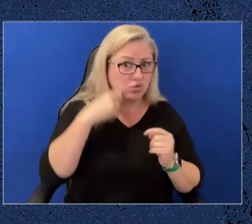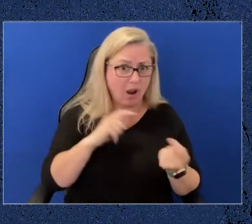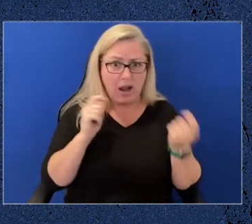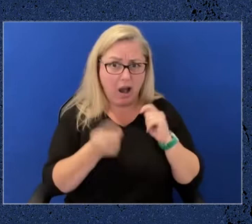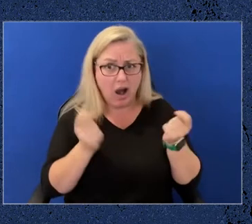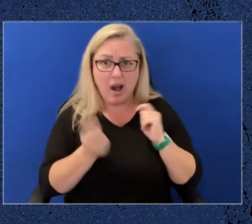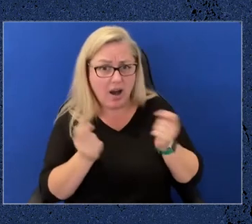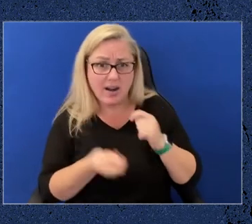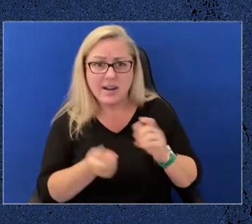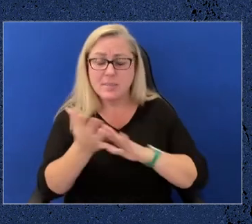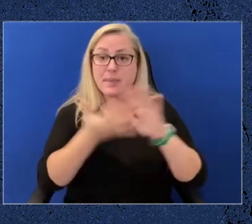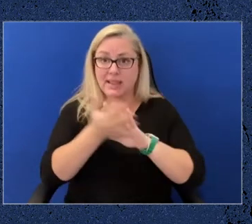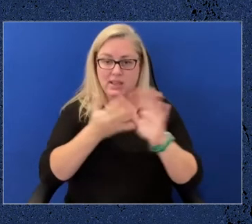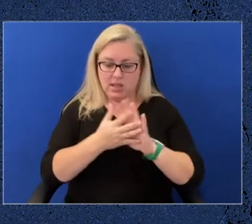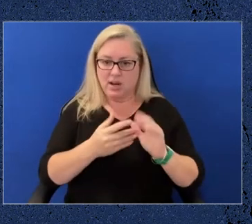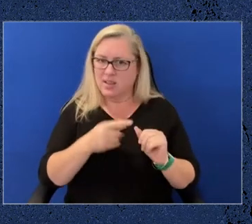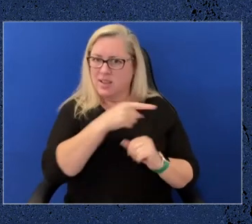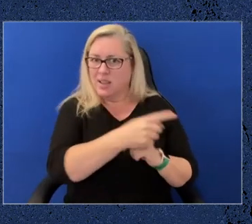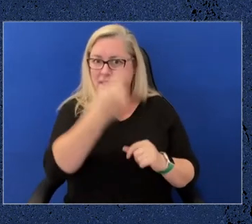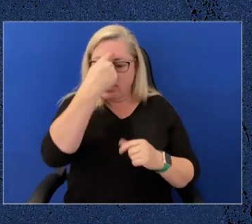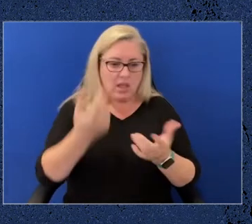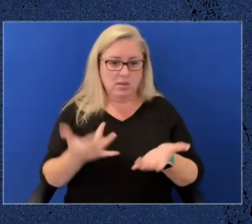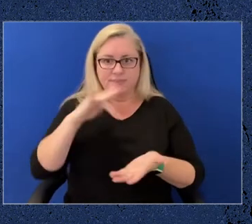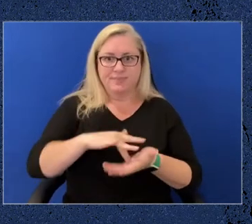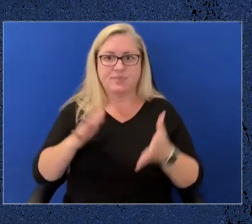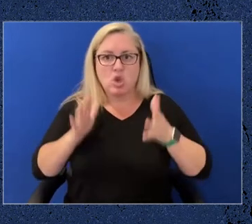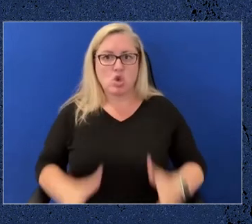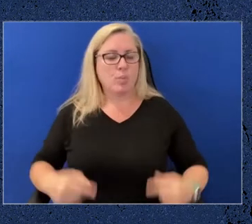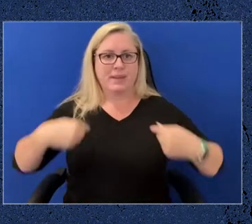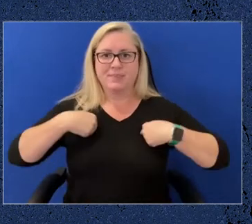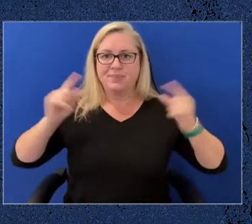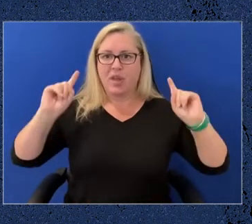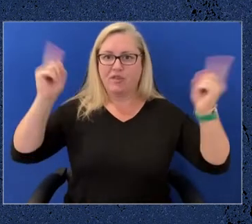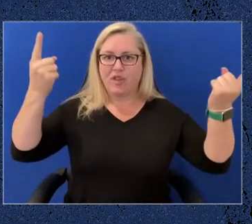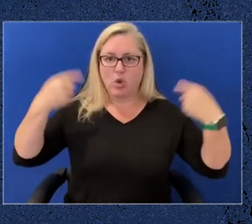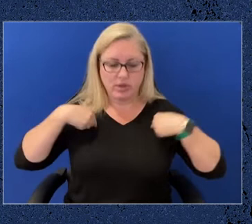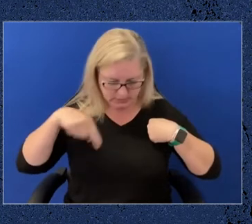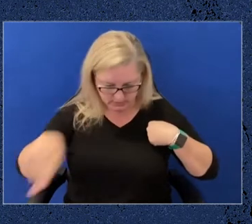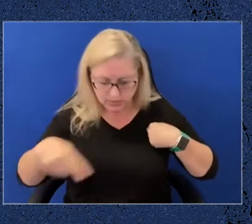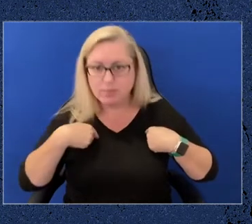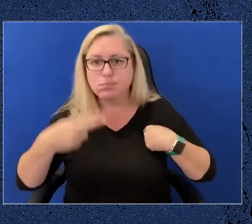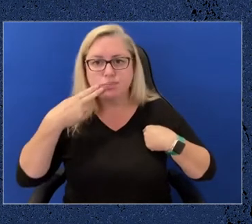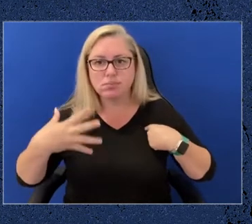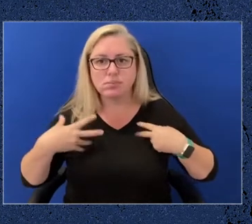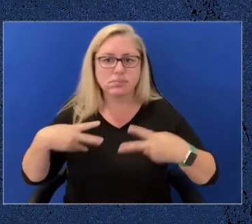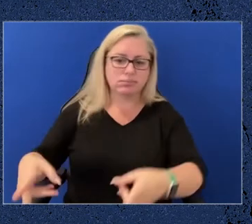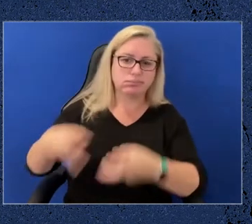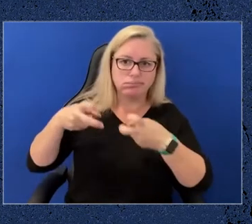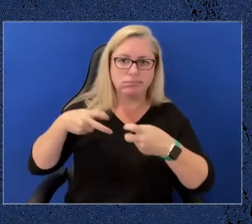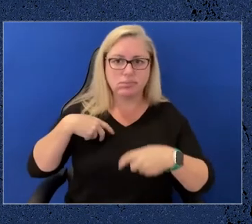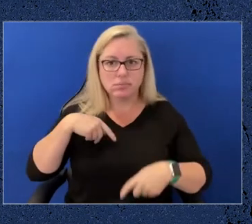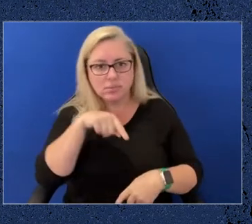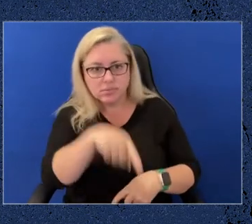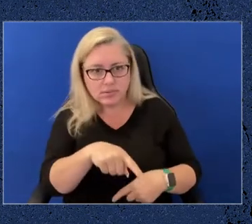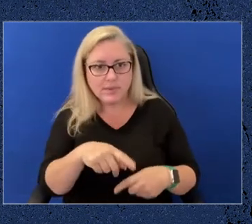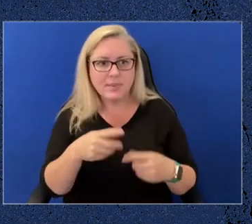this human-centric, exploitative, extractive, engineering approach to science when really... I fully understand that